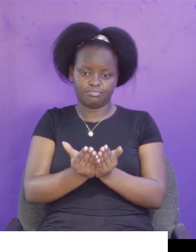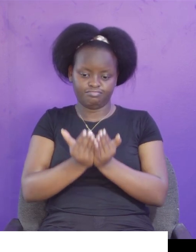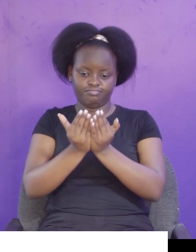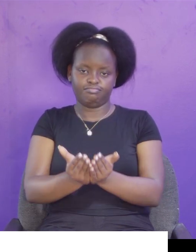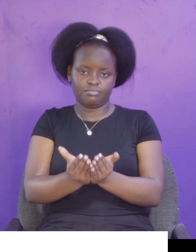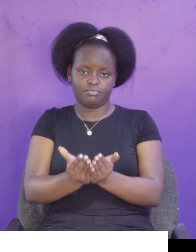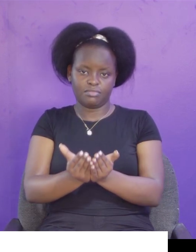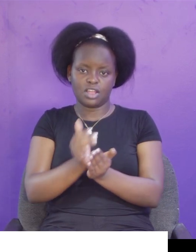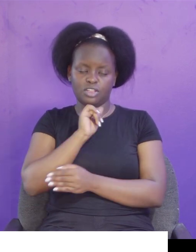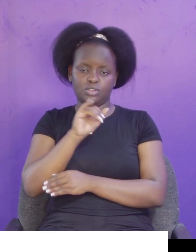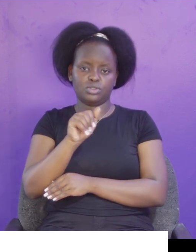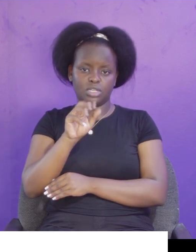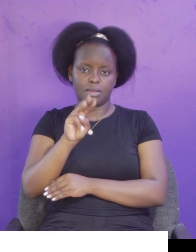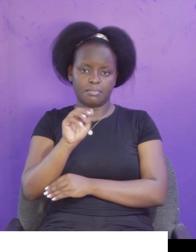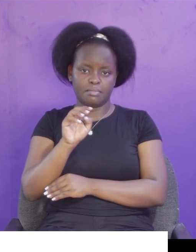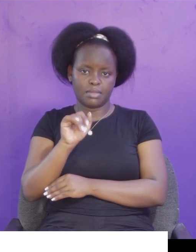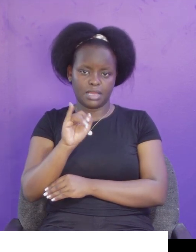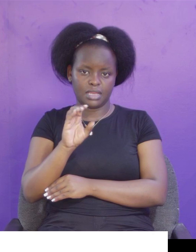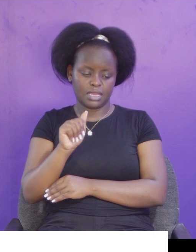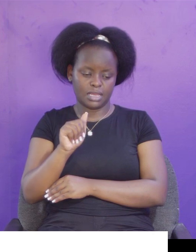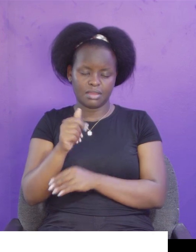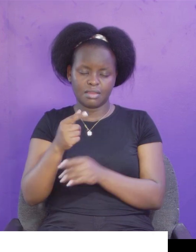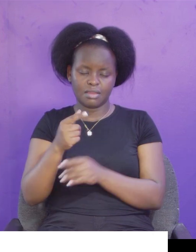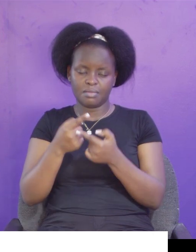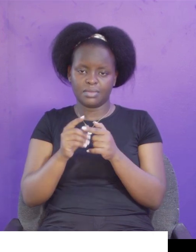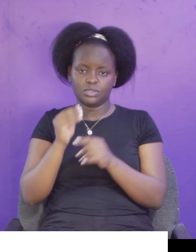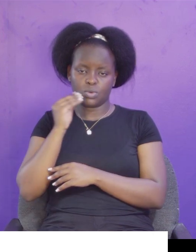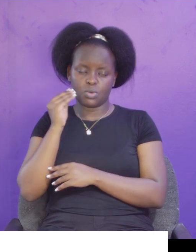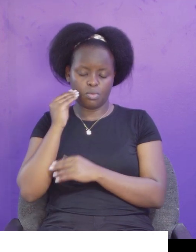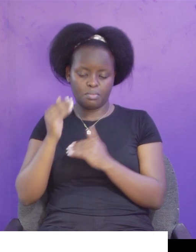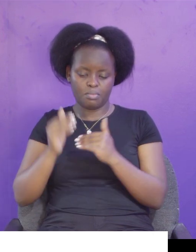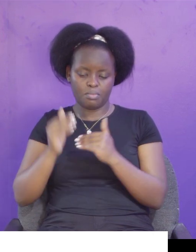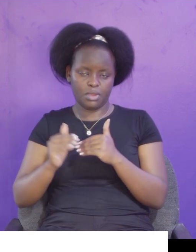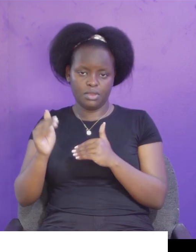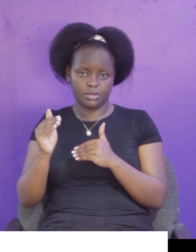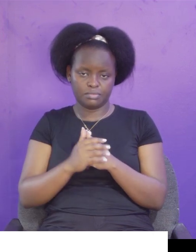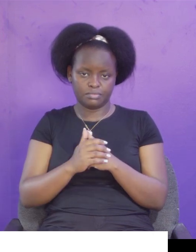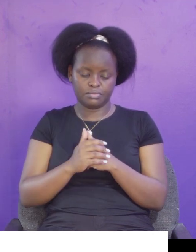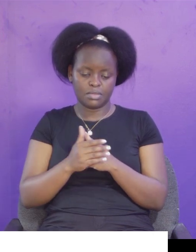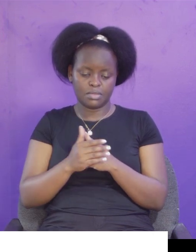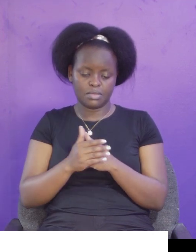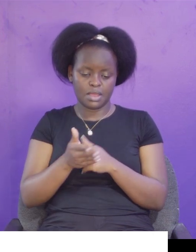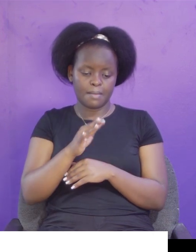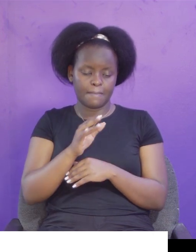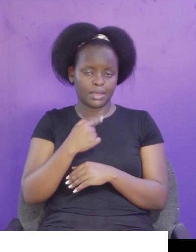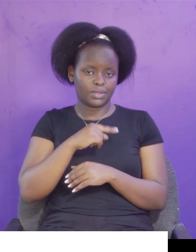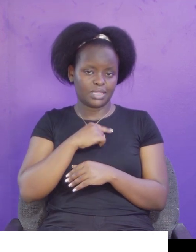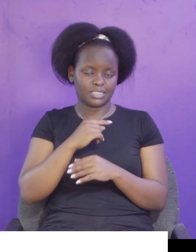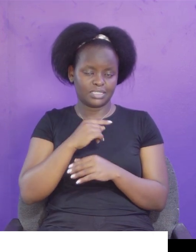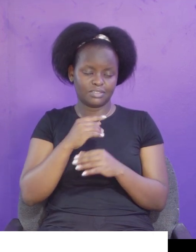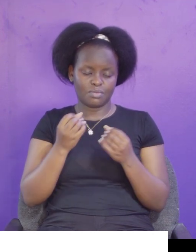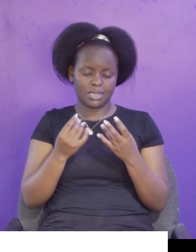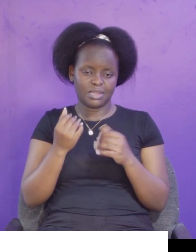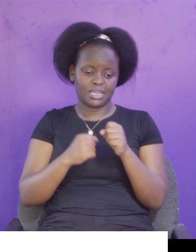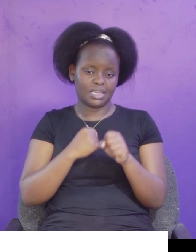Jamaica, but to home beyond. He will not be back with us for many a day.